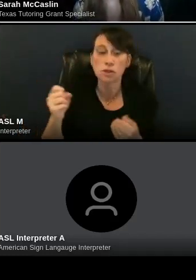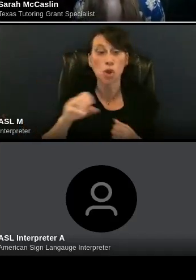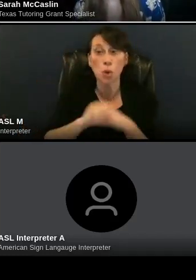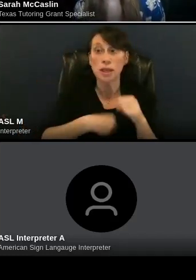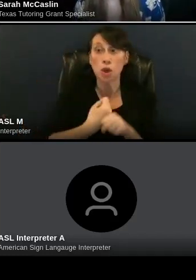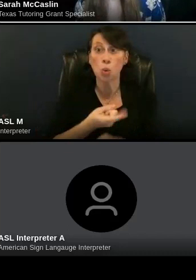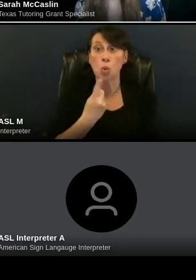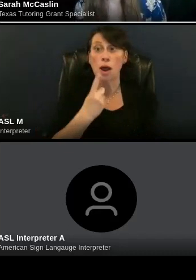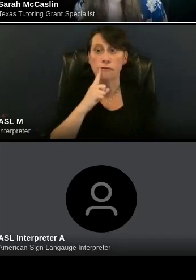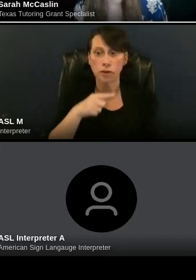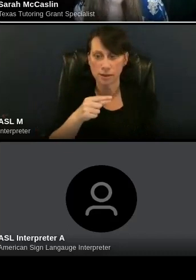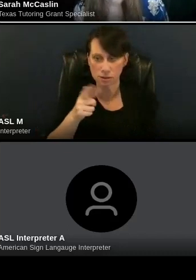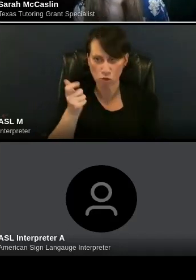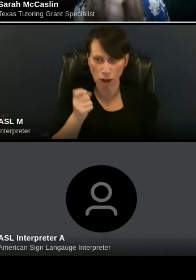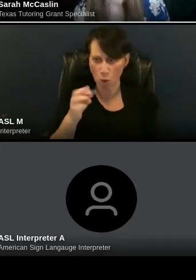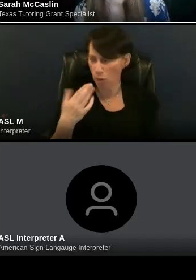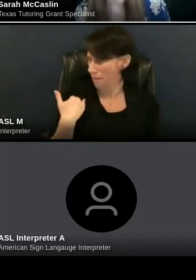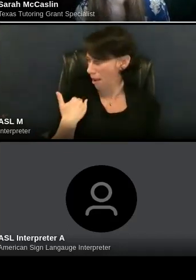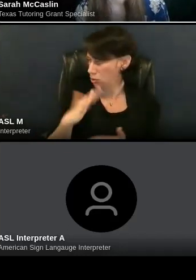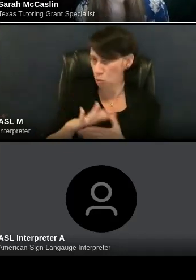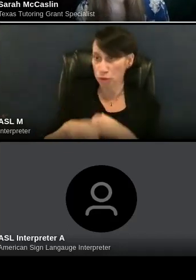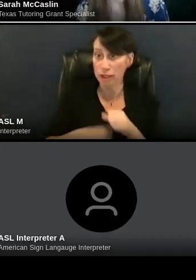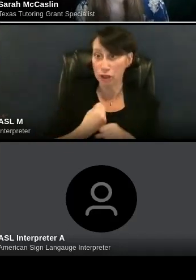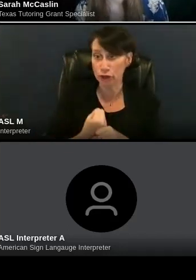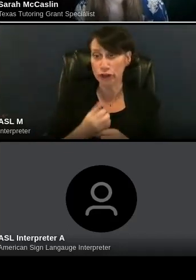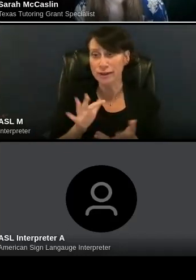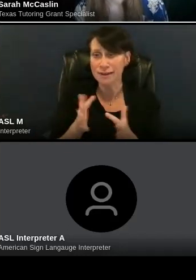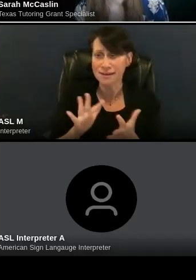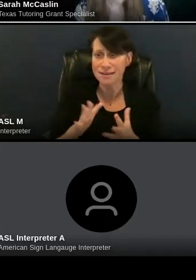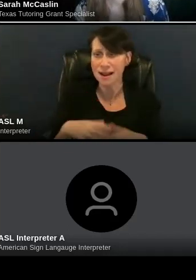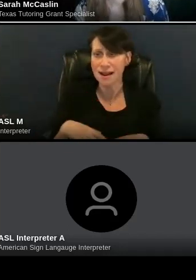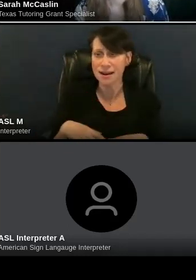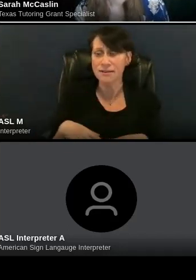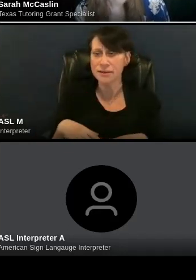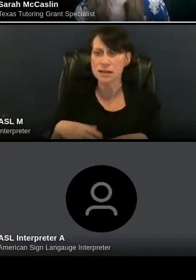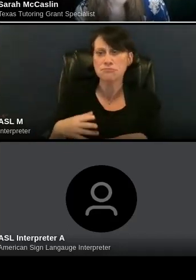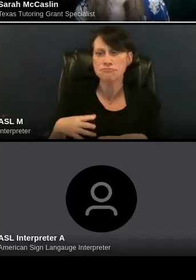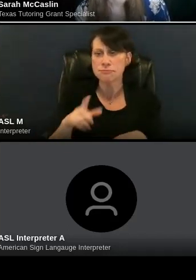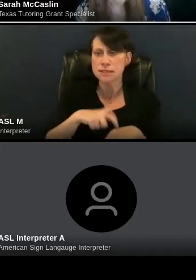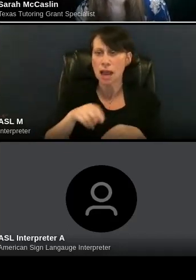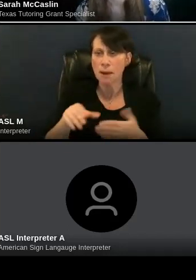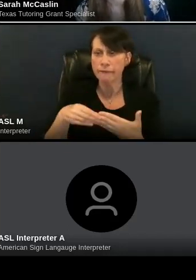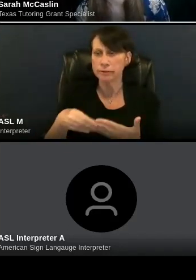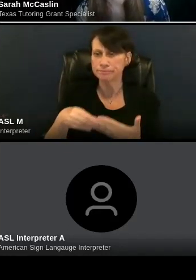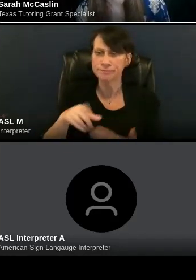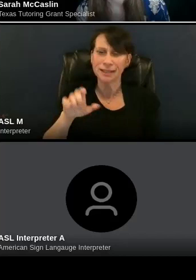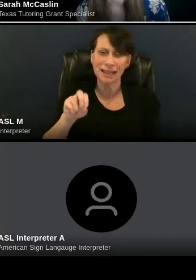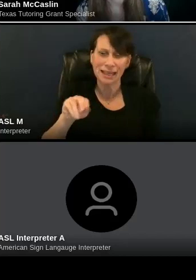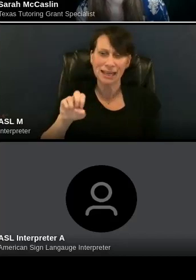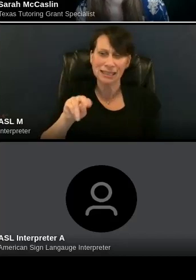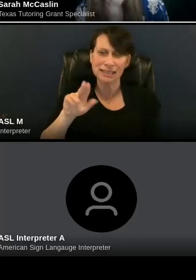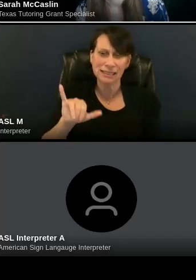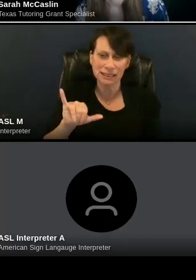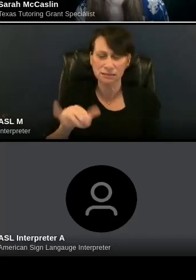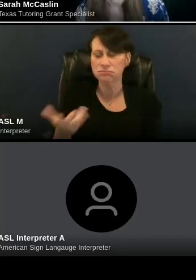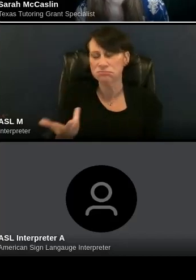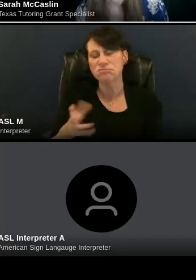this grant, or this past school year, has kind of been an era of leniency based on, the obviousness